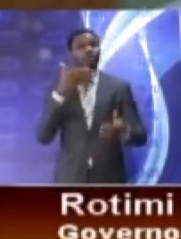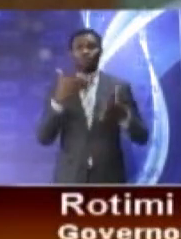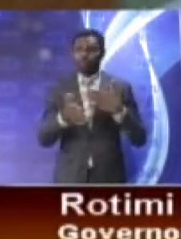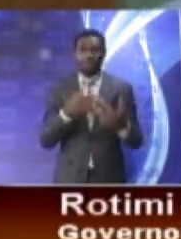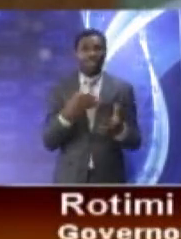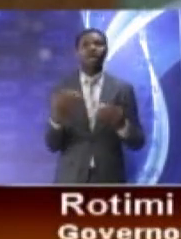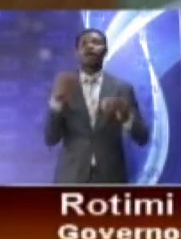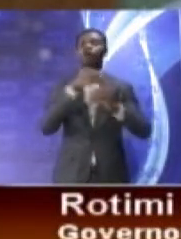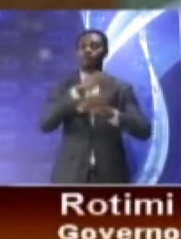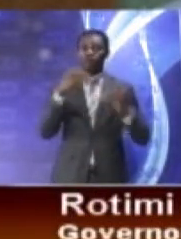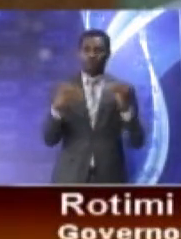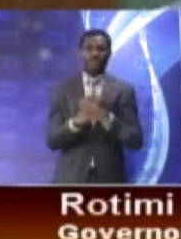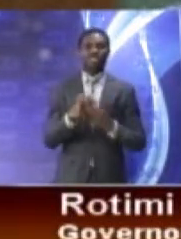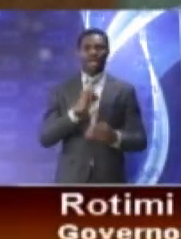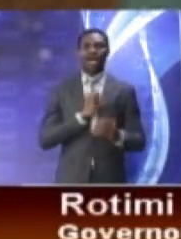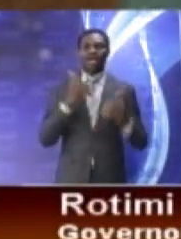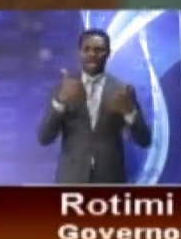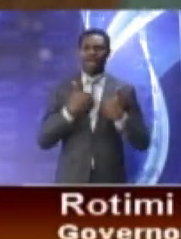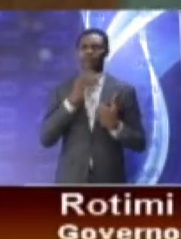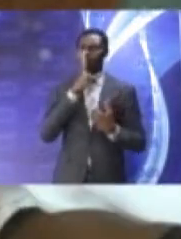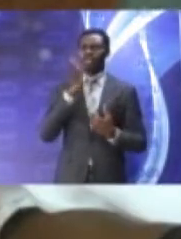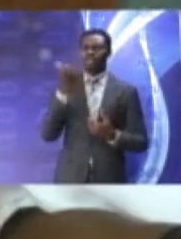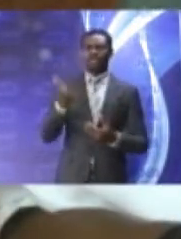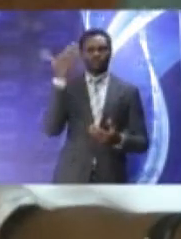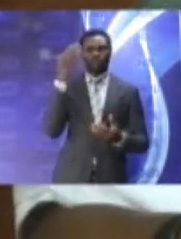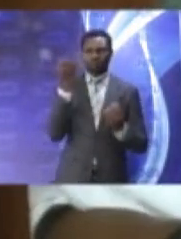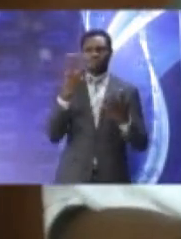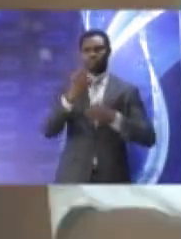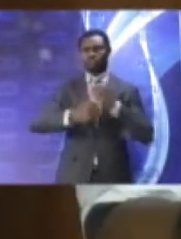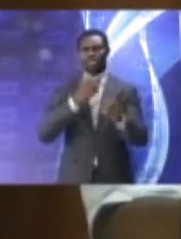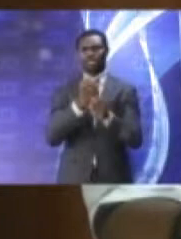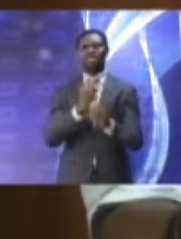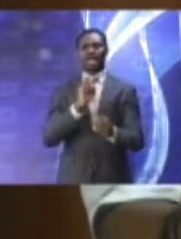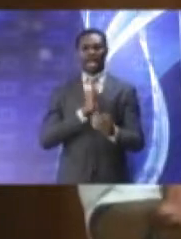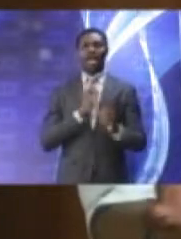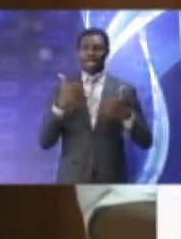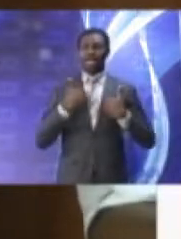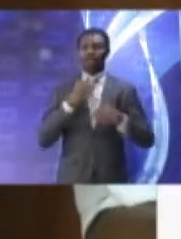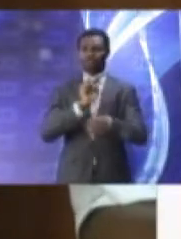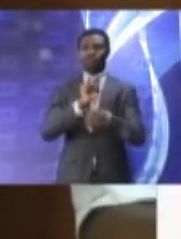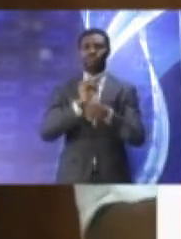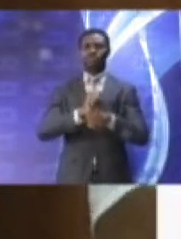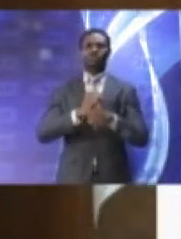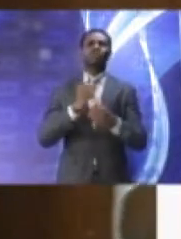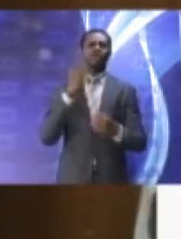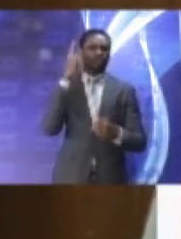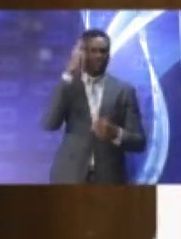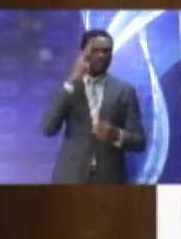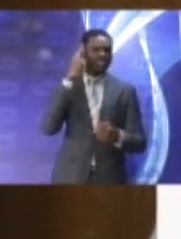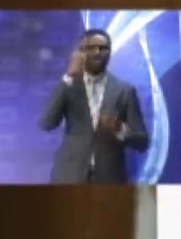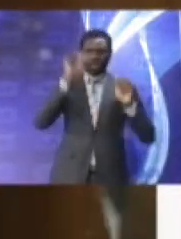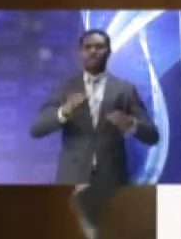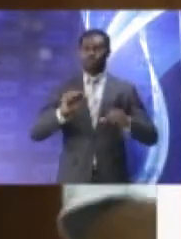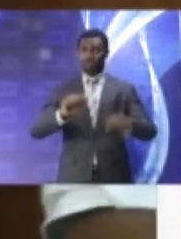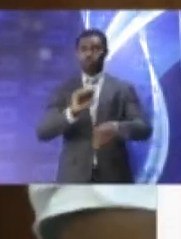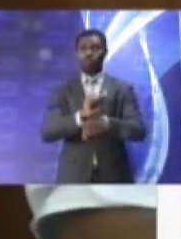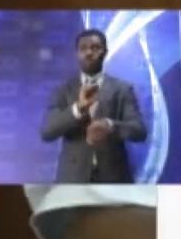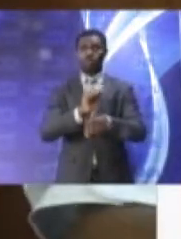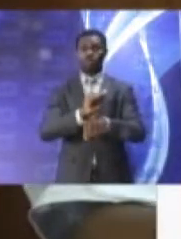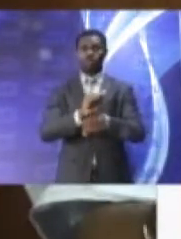for over 3 years, easily for me, I've done reasonable work in Ondo State, and it is there for everybody to